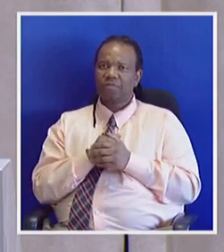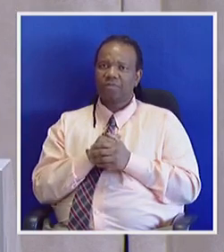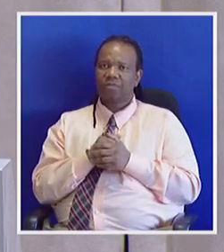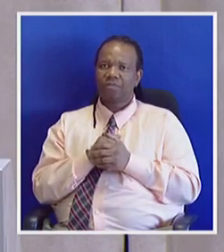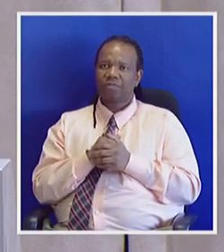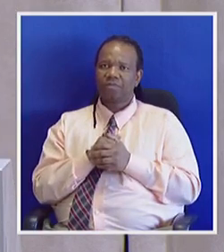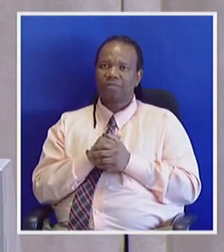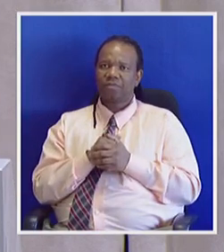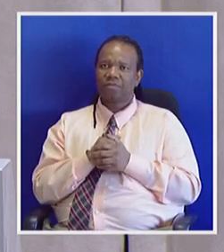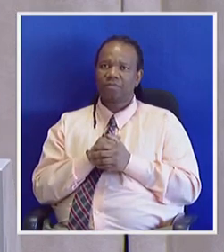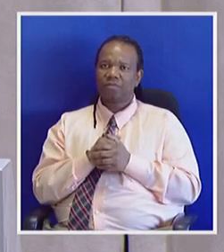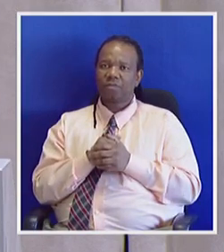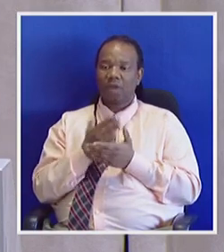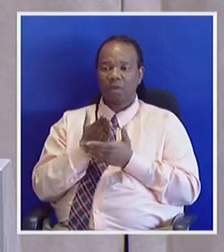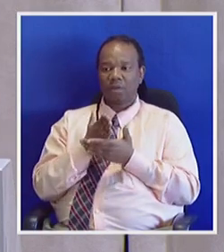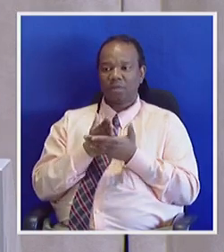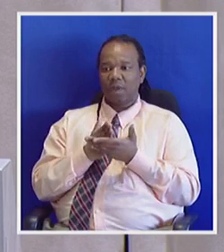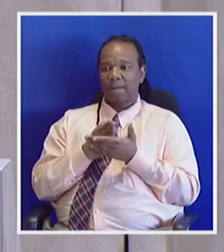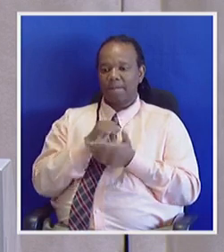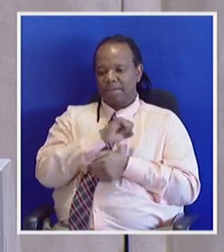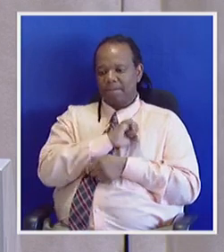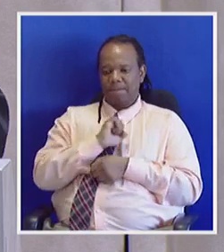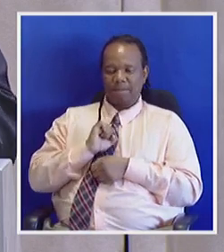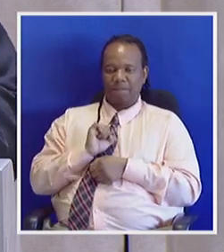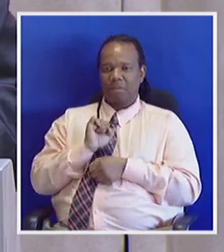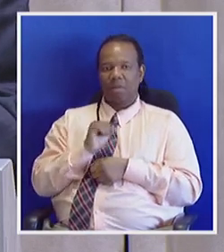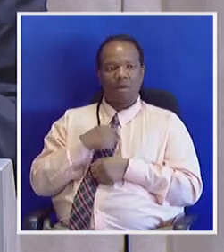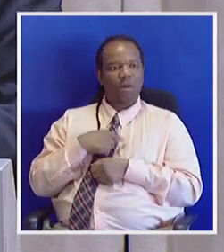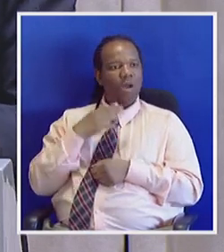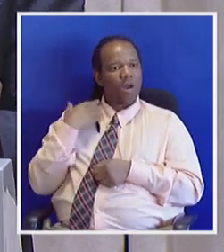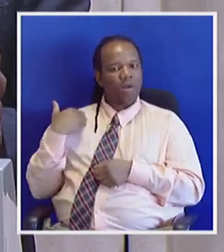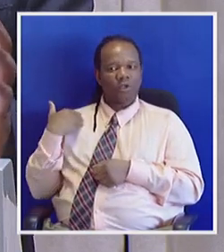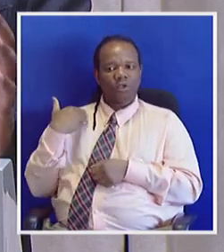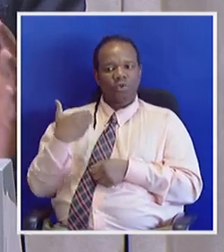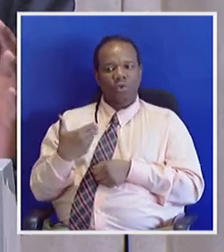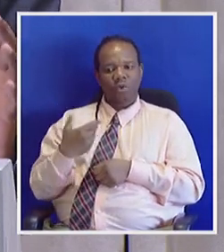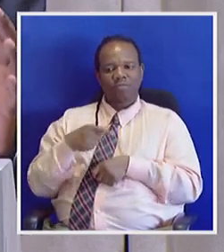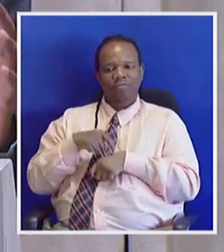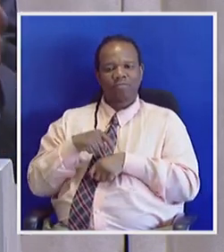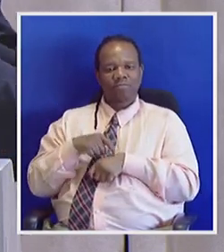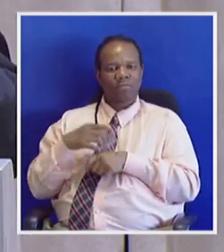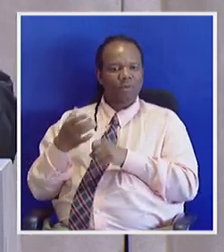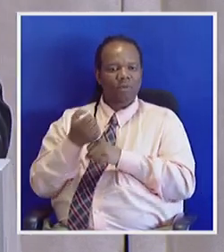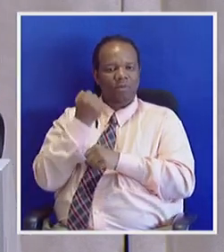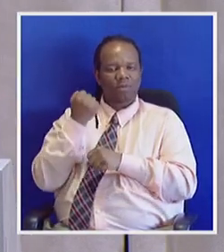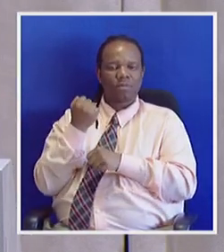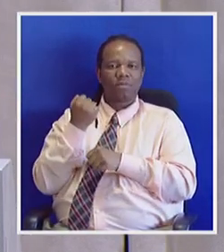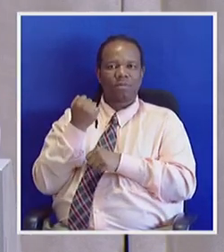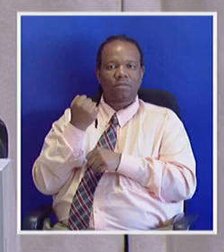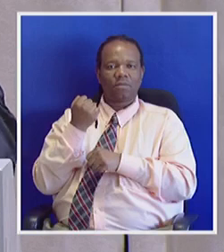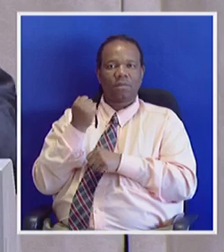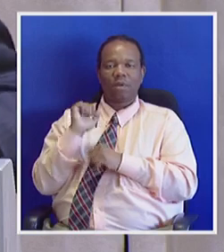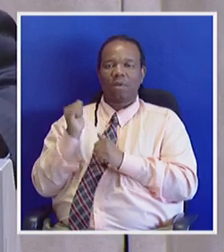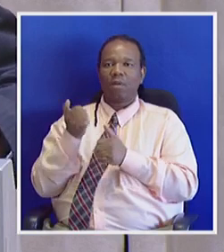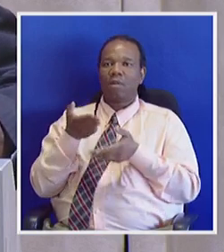working people see it as a historic moment in the life of our country that we now have